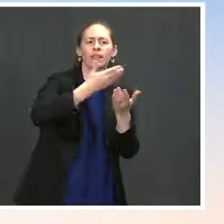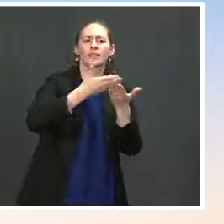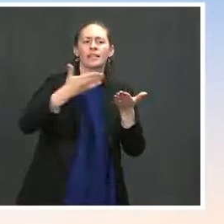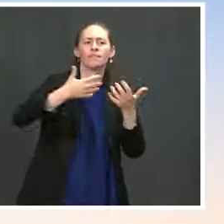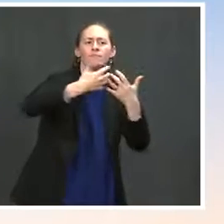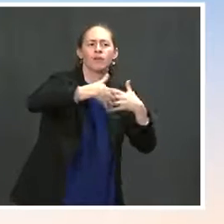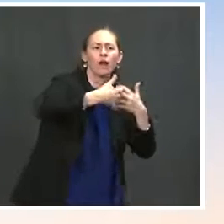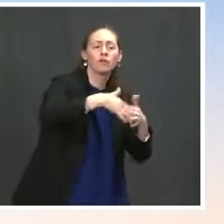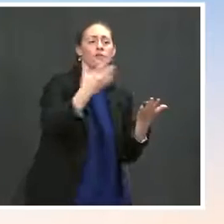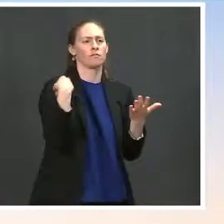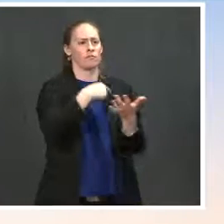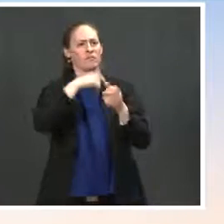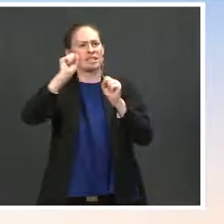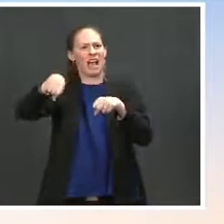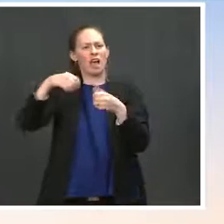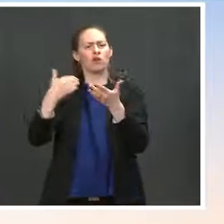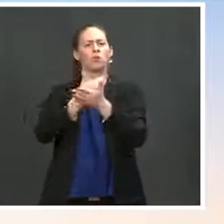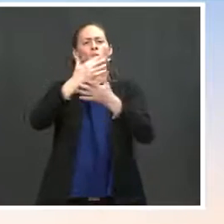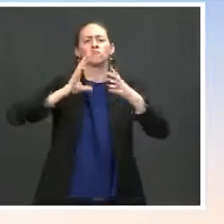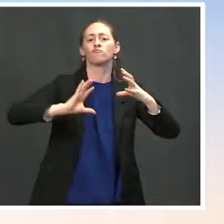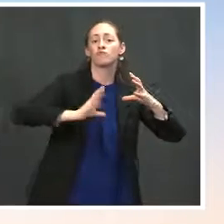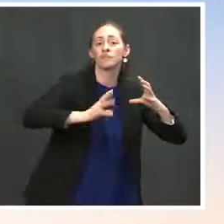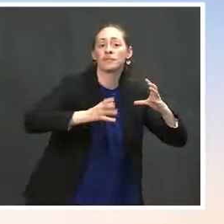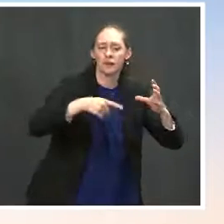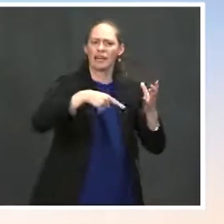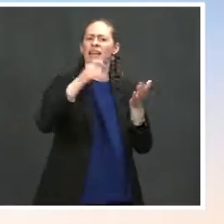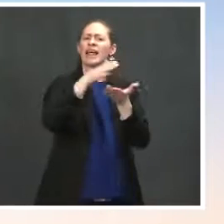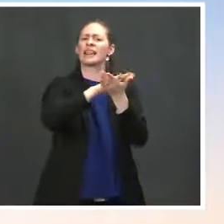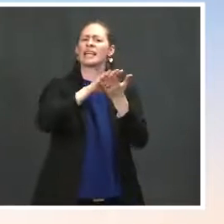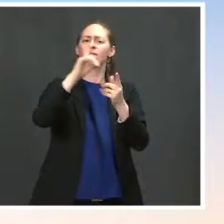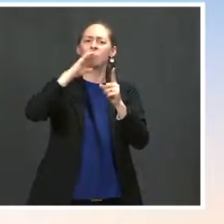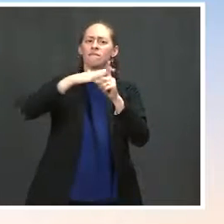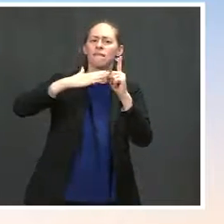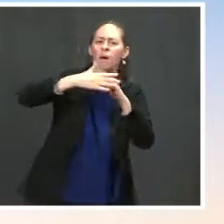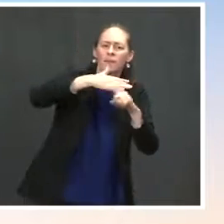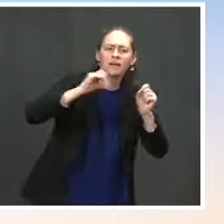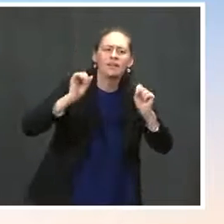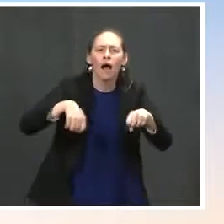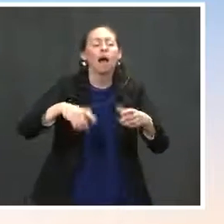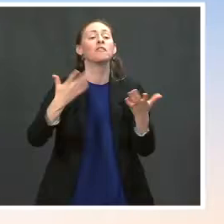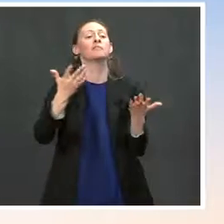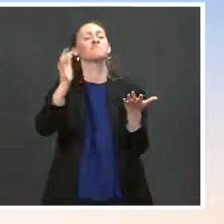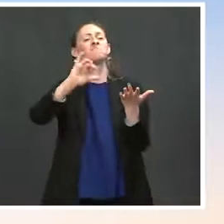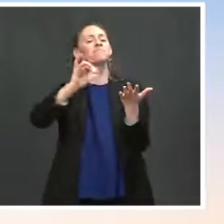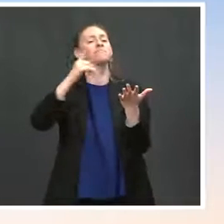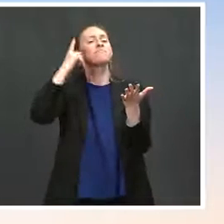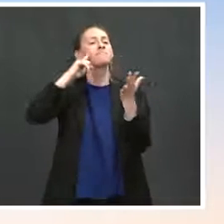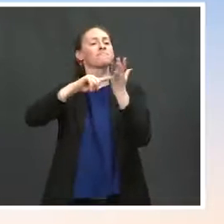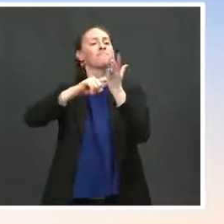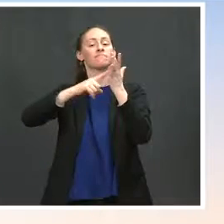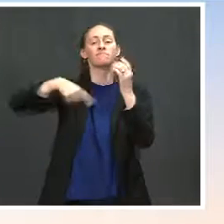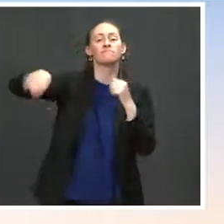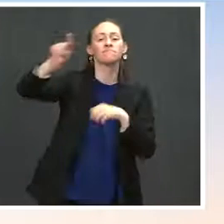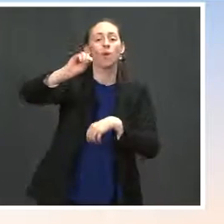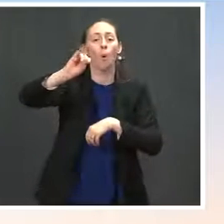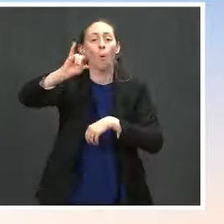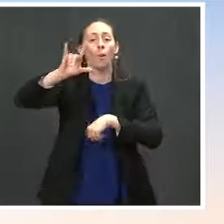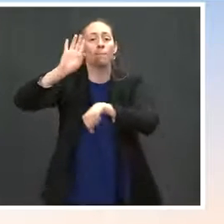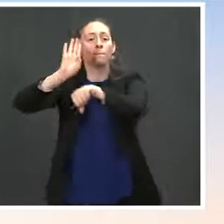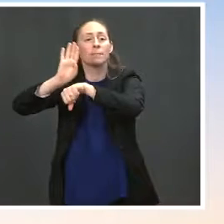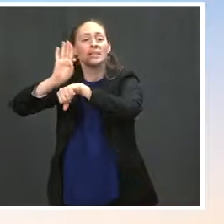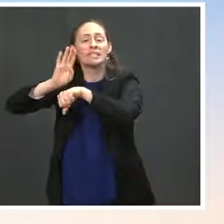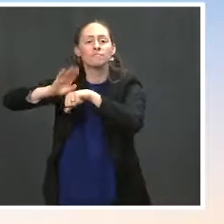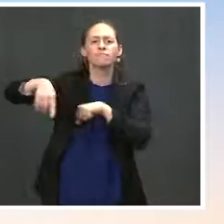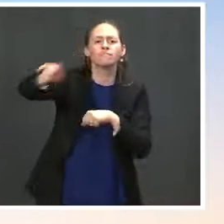grid. Workers in energy communities capping abandoned wells and reclaiming mines and stopping